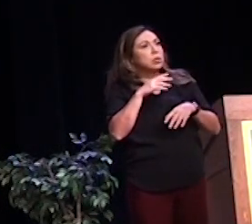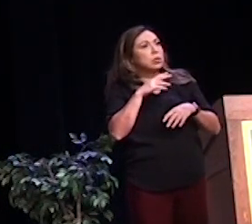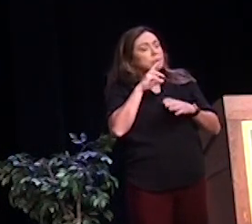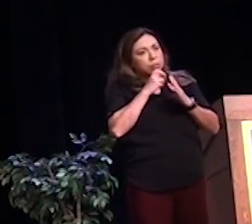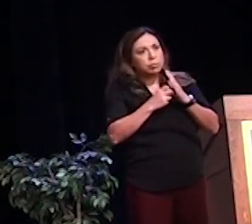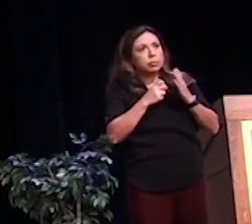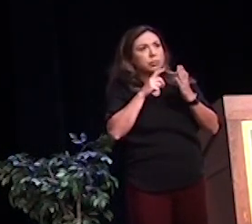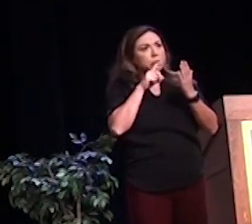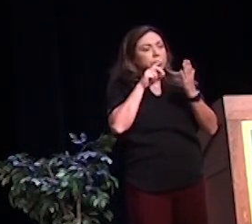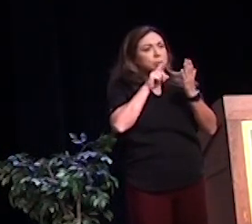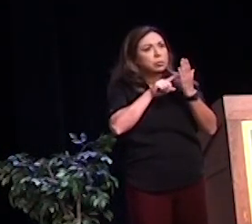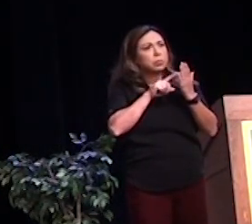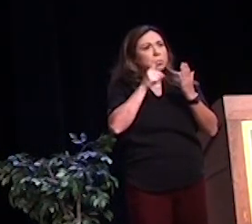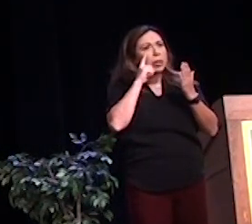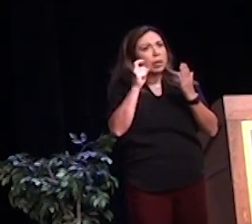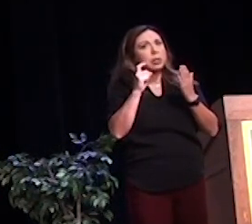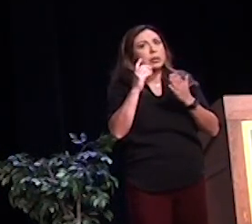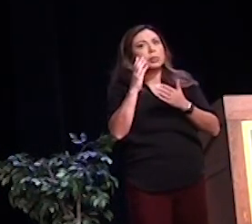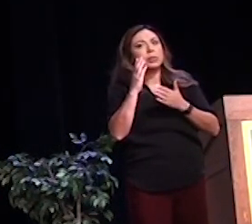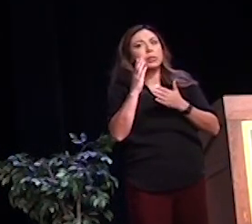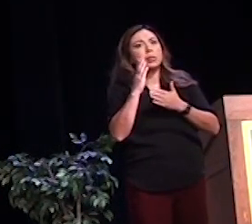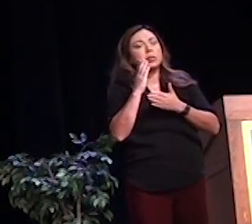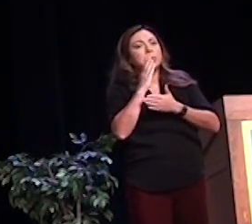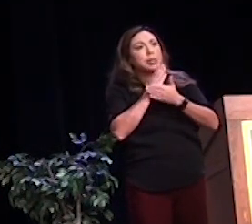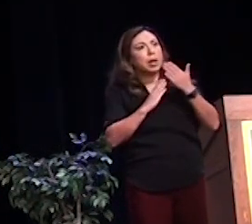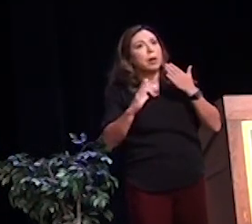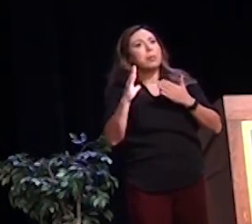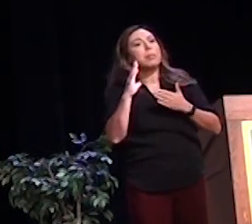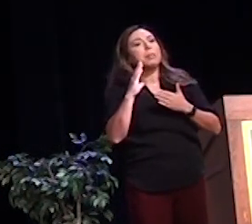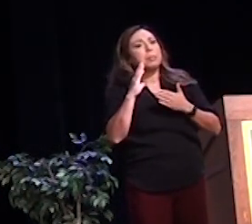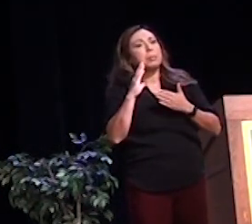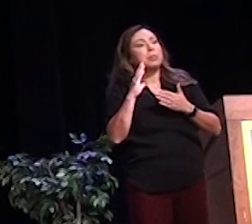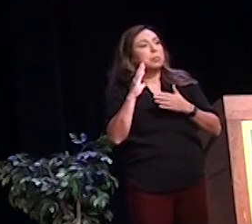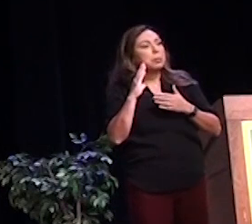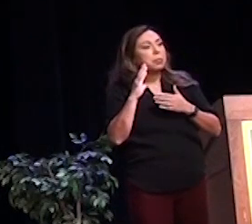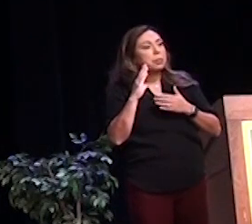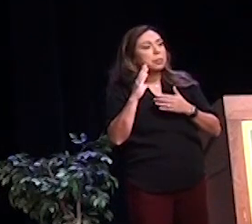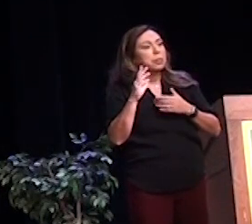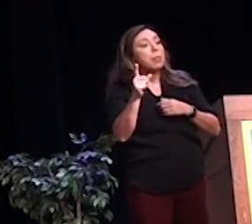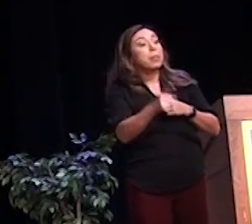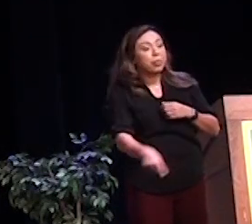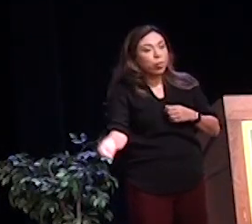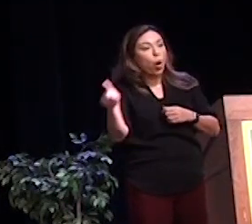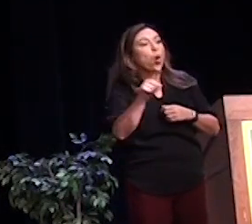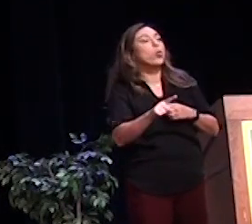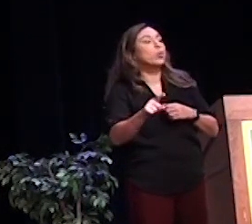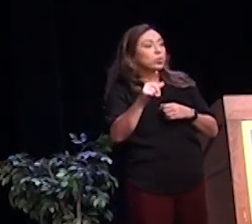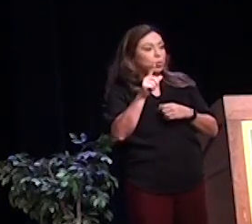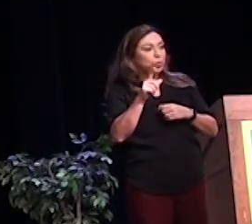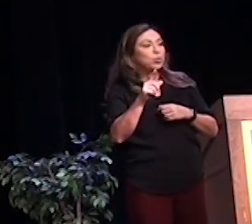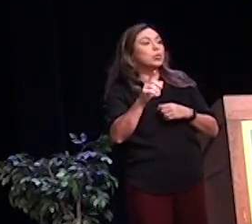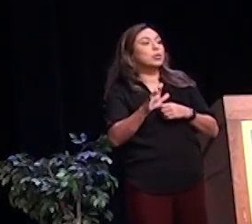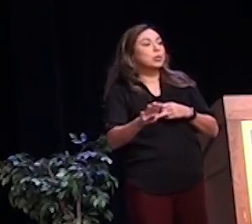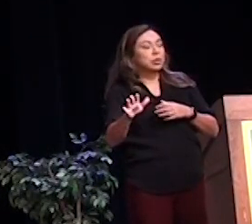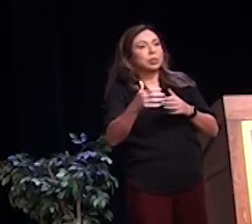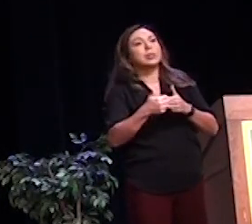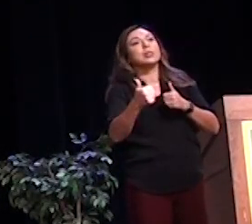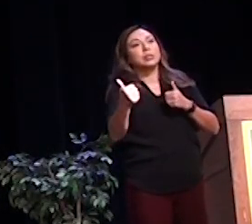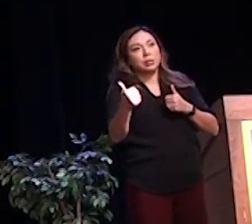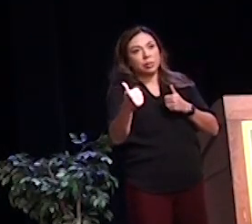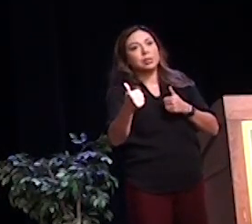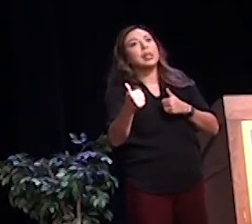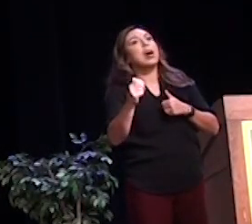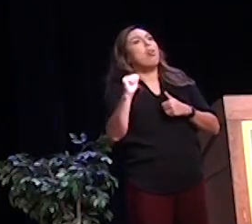tend to other those that need affordable housing. Everybody needs an